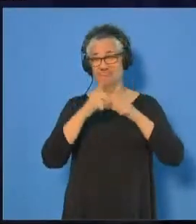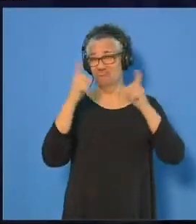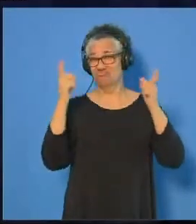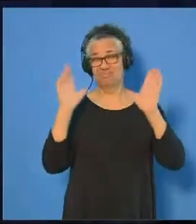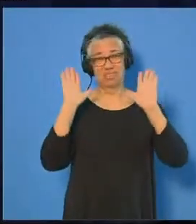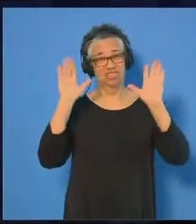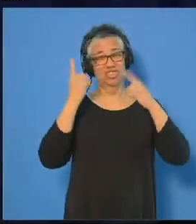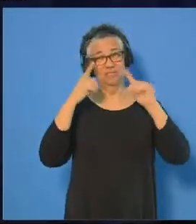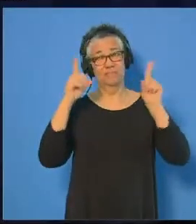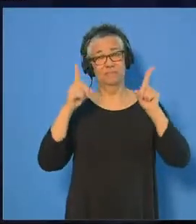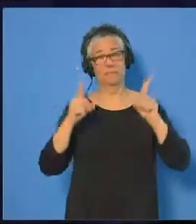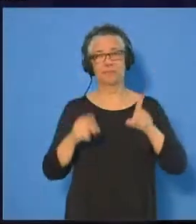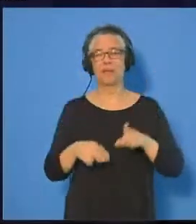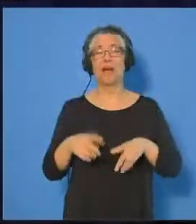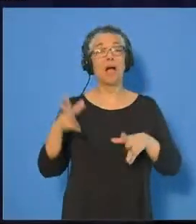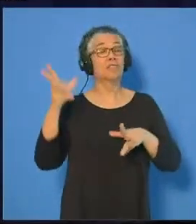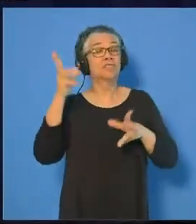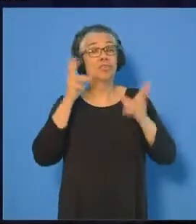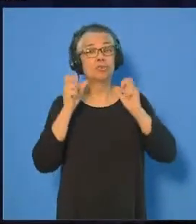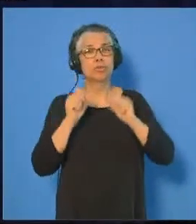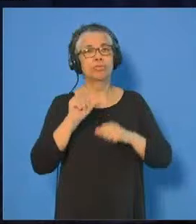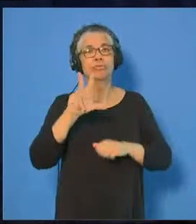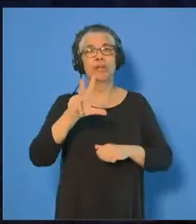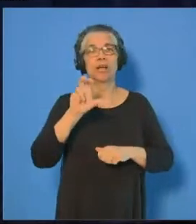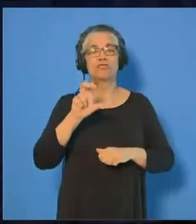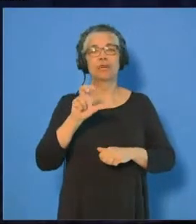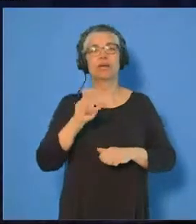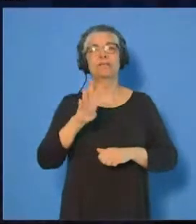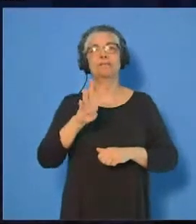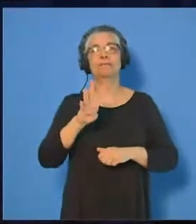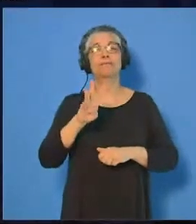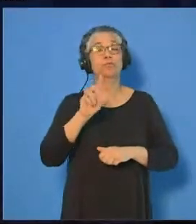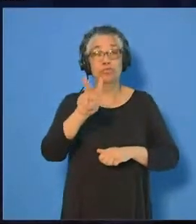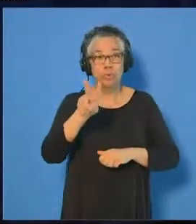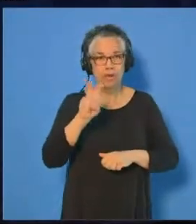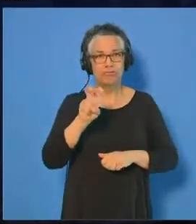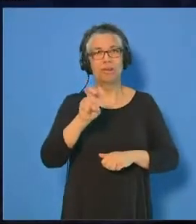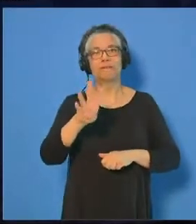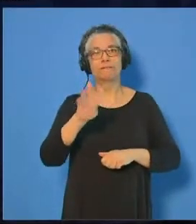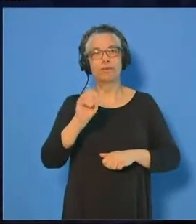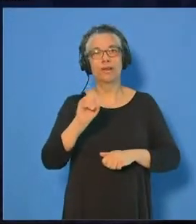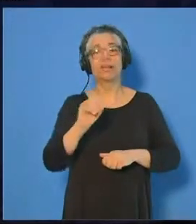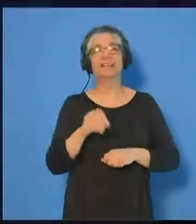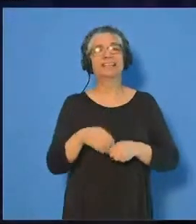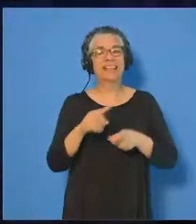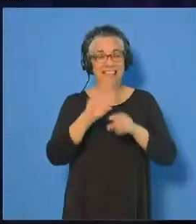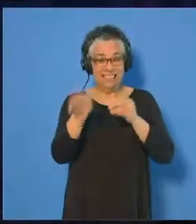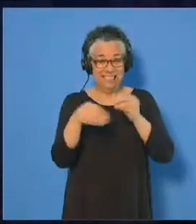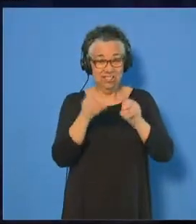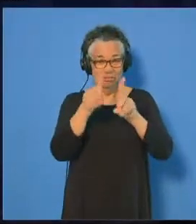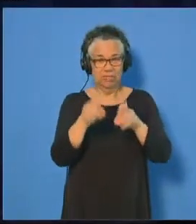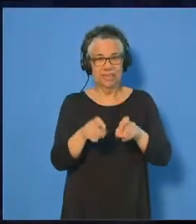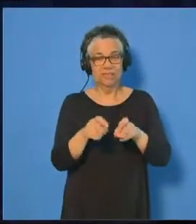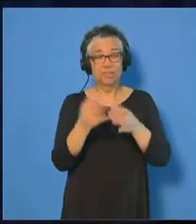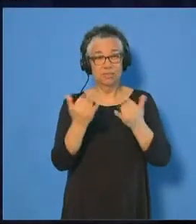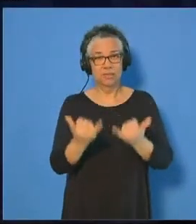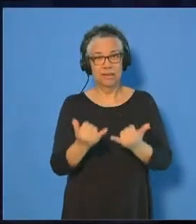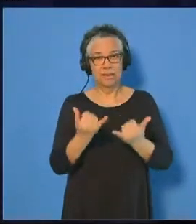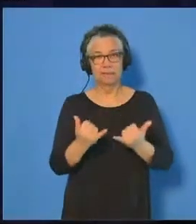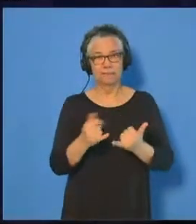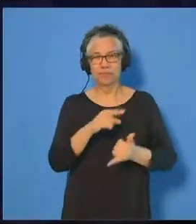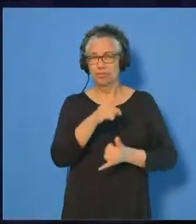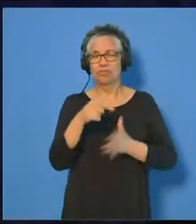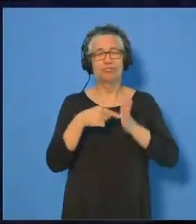been 240 additional samples which have been collected today thus far. You are showing that